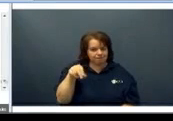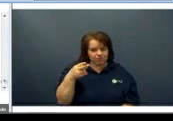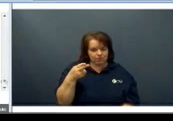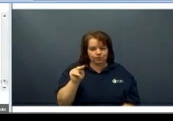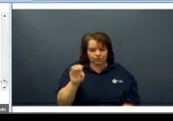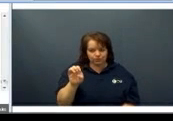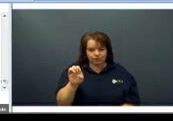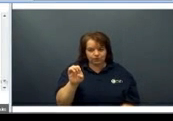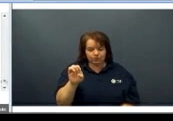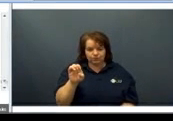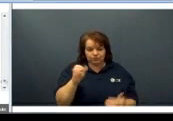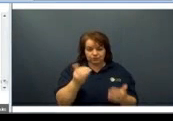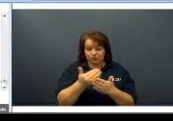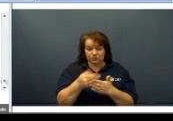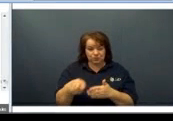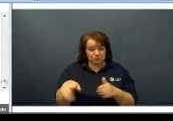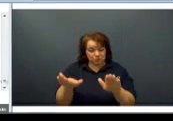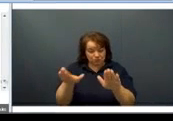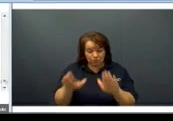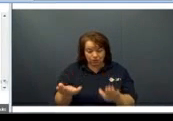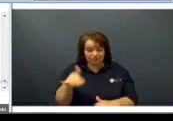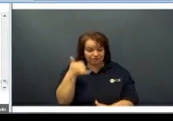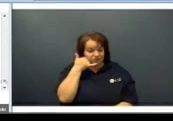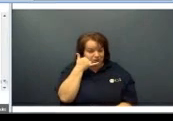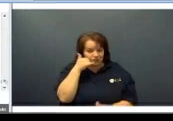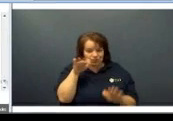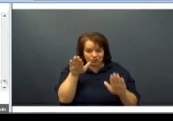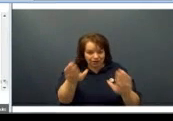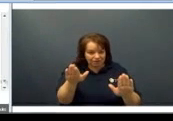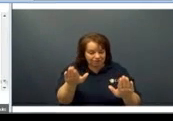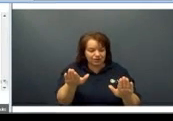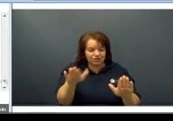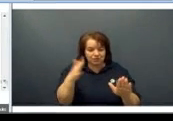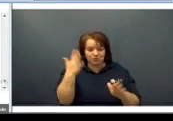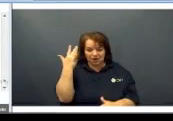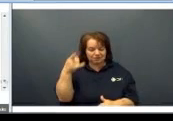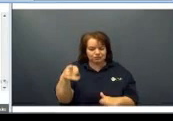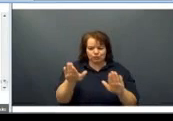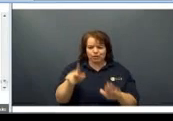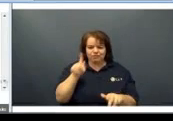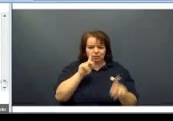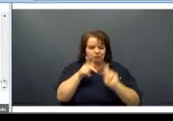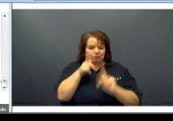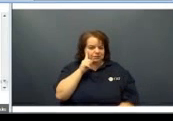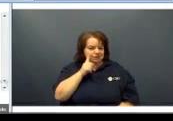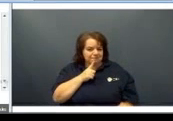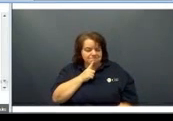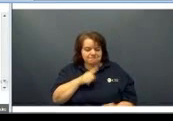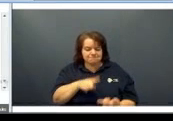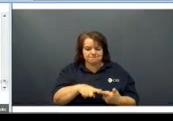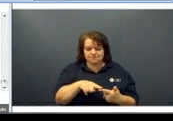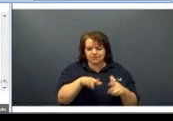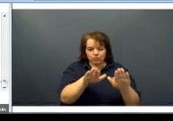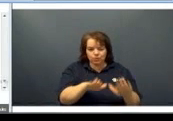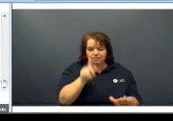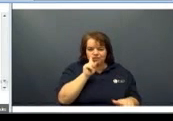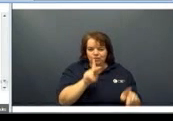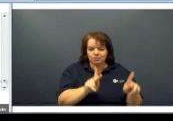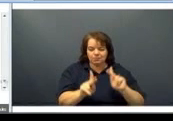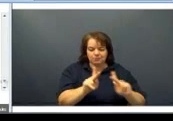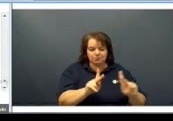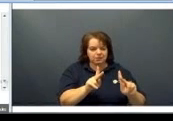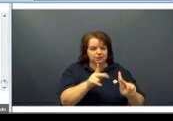iPhones, and those new, they're wonderful phones, right? Because they're great for people who are